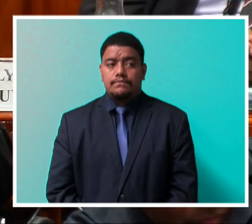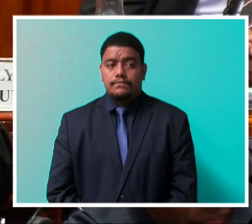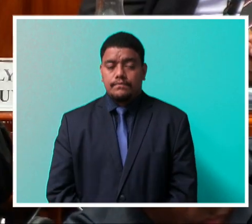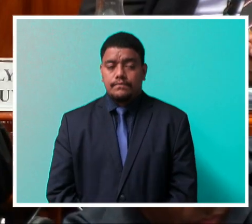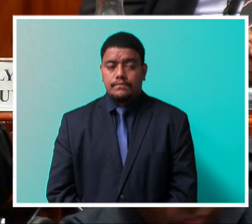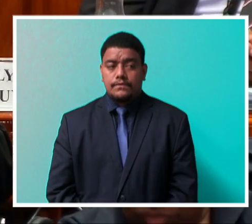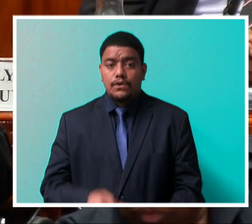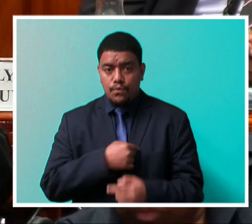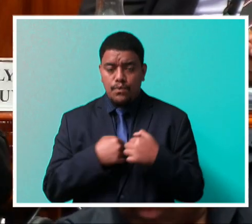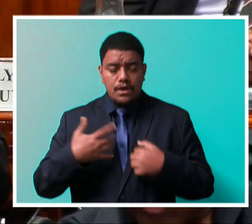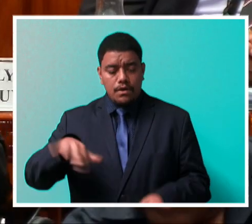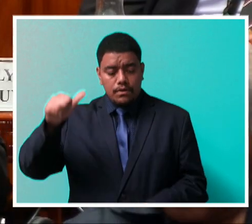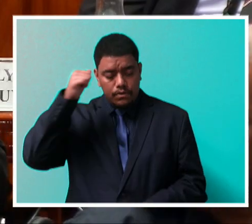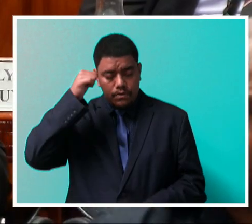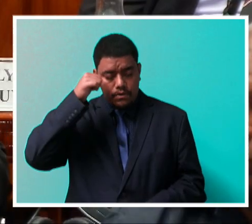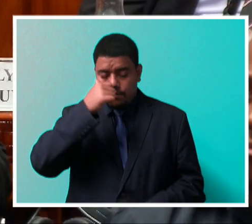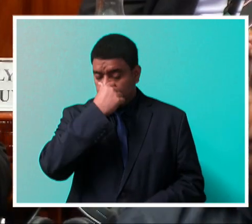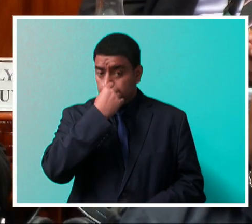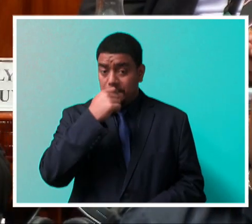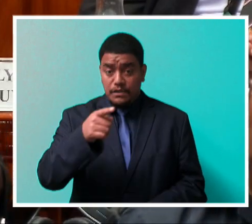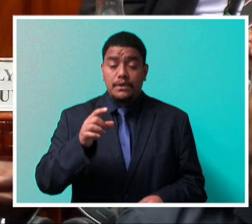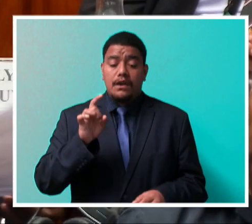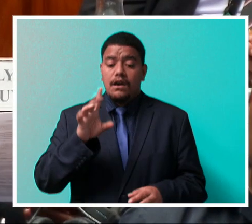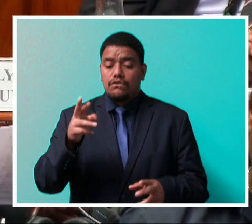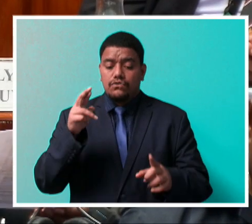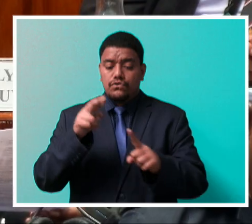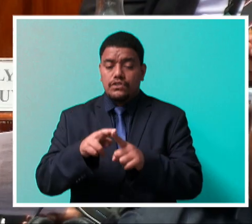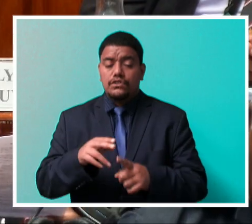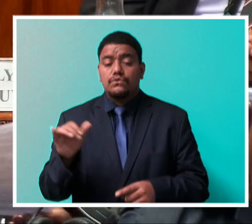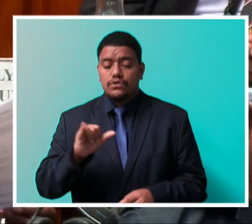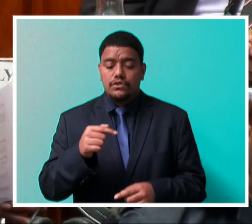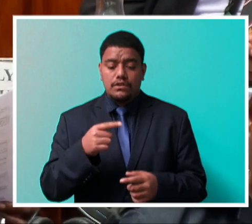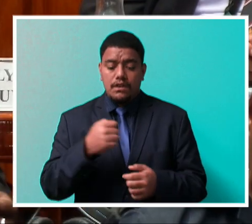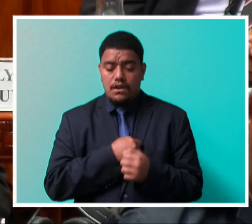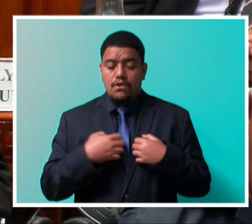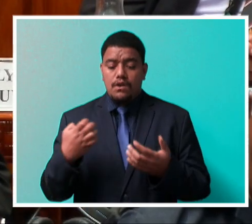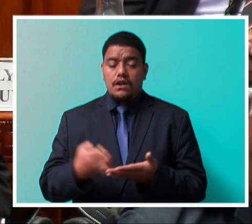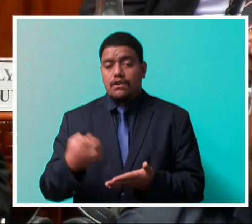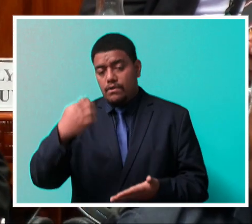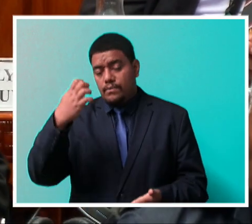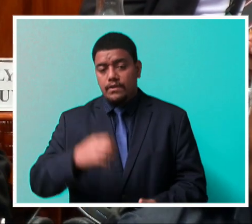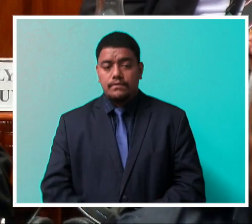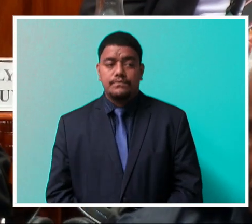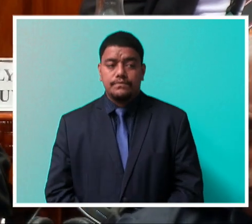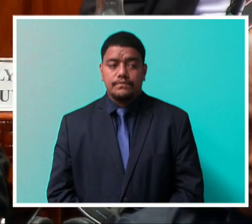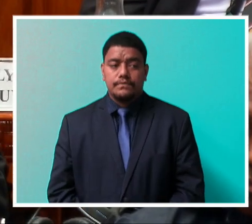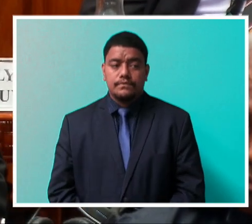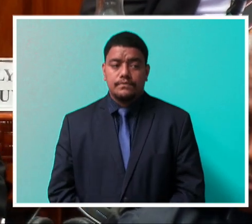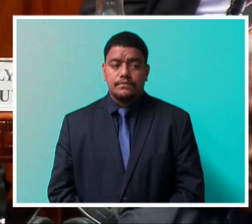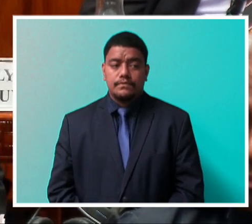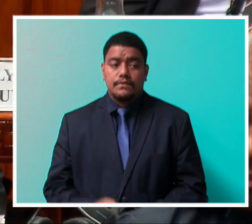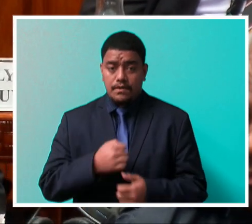As we all know, aviation is the artery through which our economy breathes. When the aviation